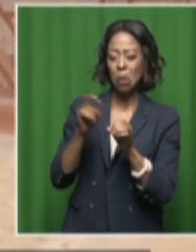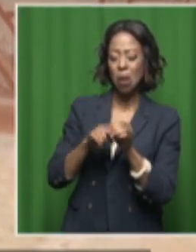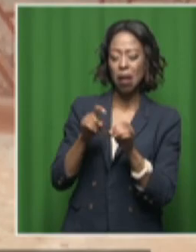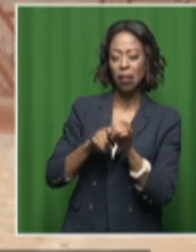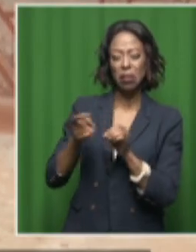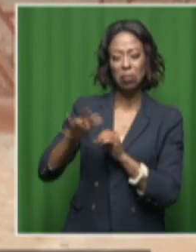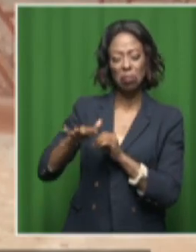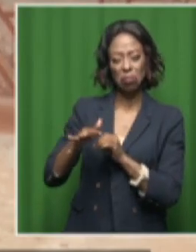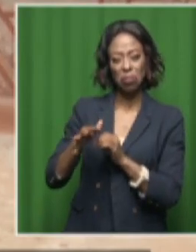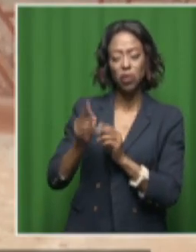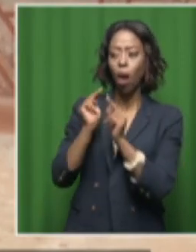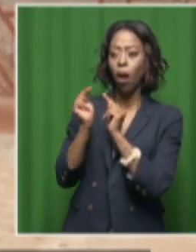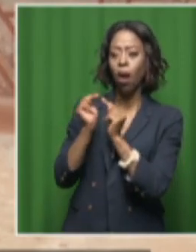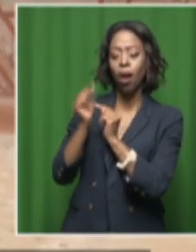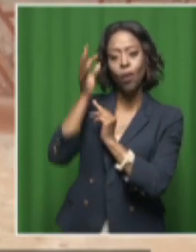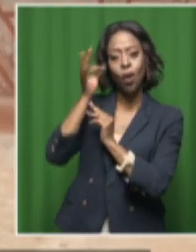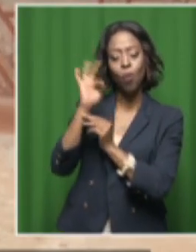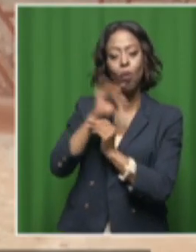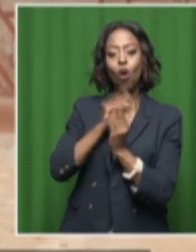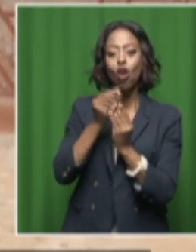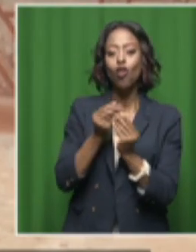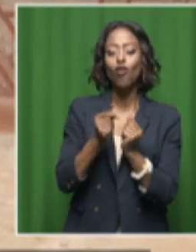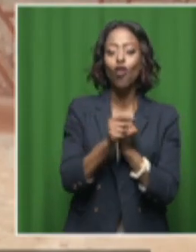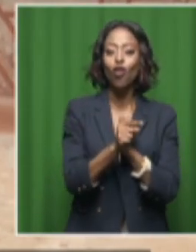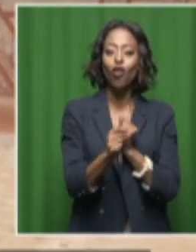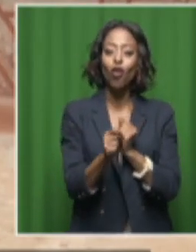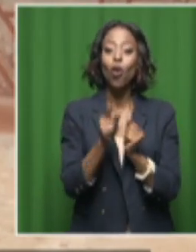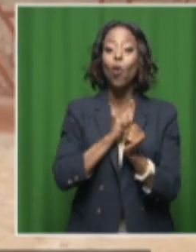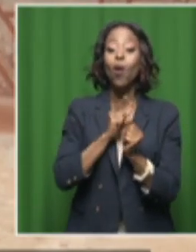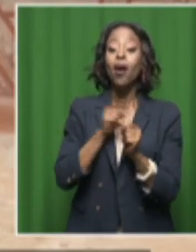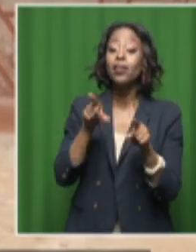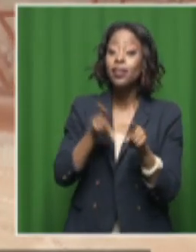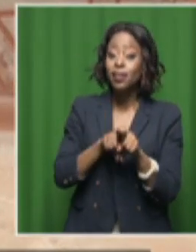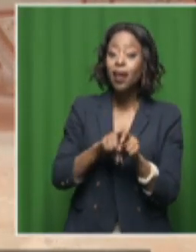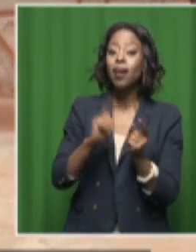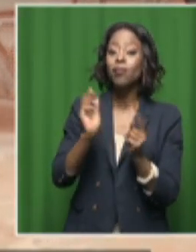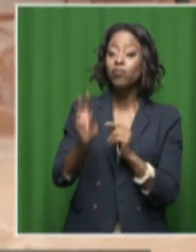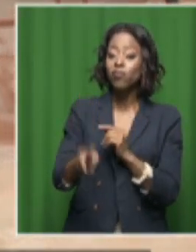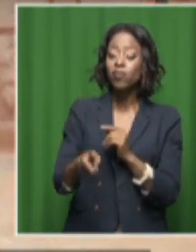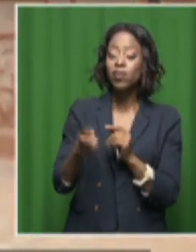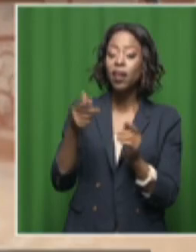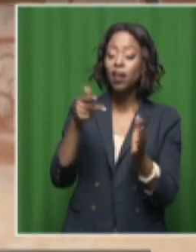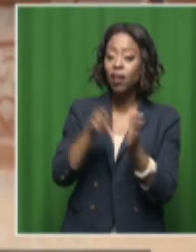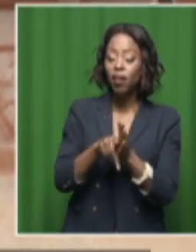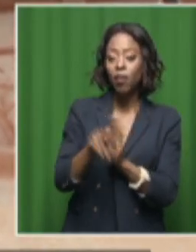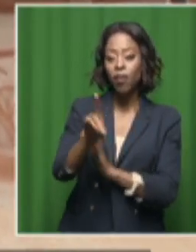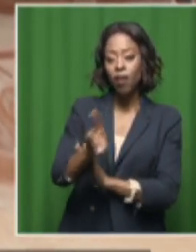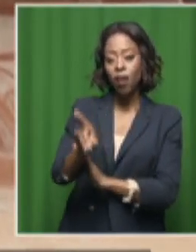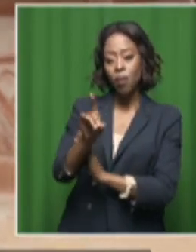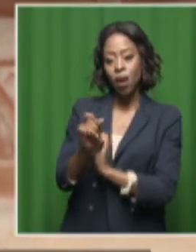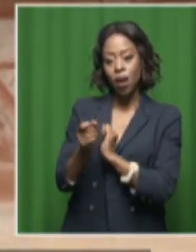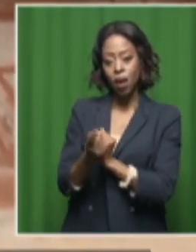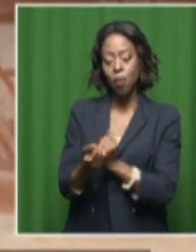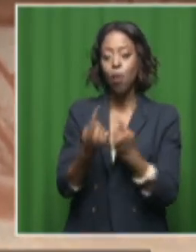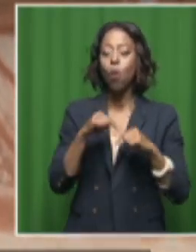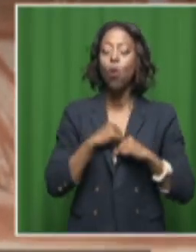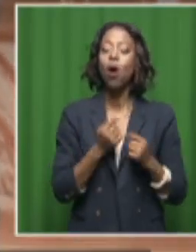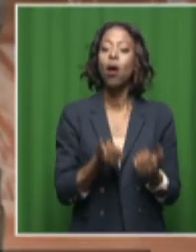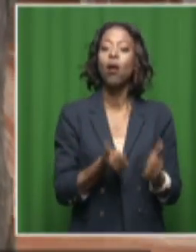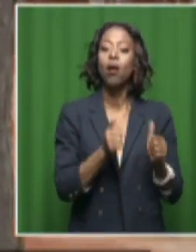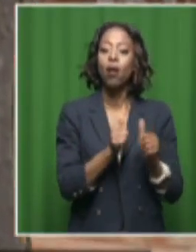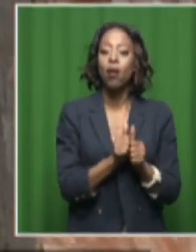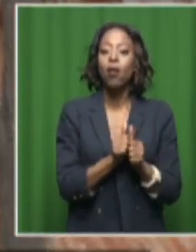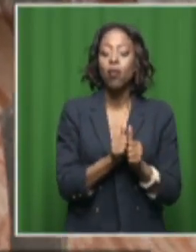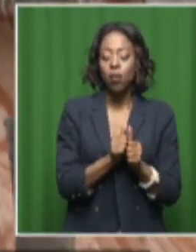in a conversation with government to try and fix those, because poaching also happens at those places? Well, we are in partnership with the Department of Sports, Arts